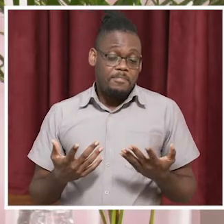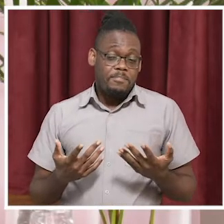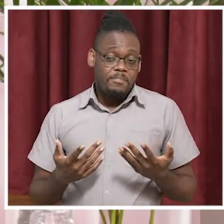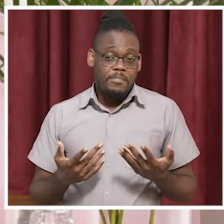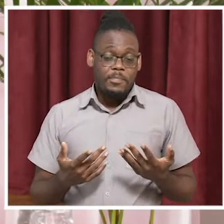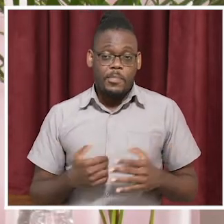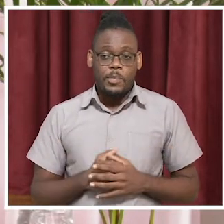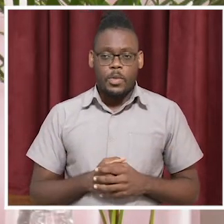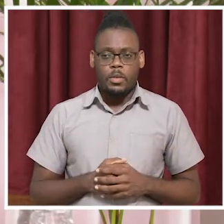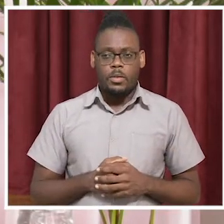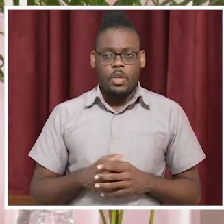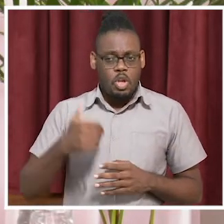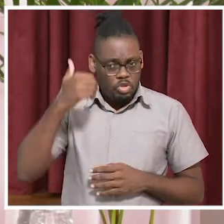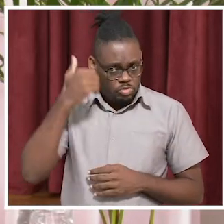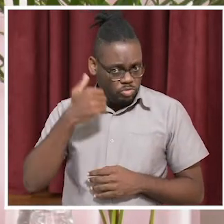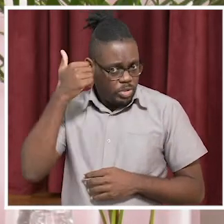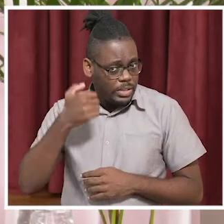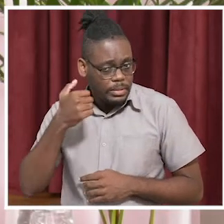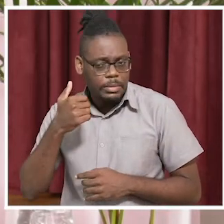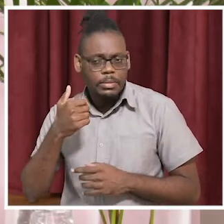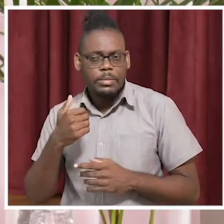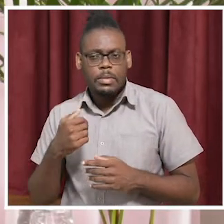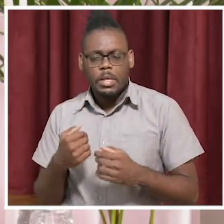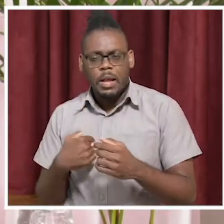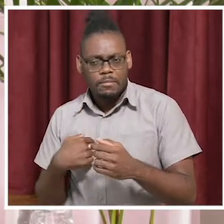appliances and furniture.